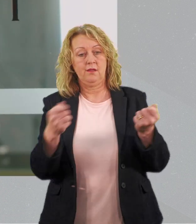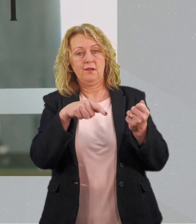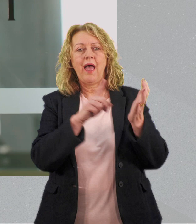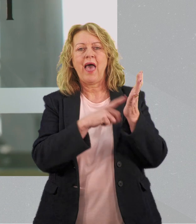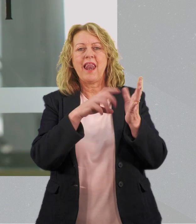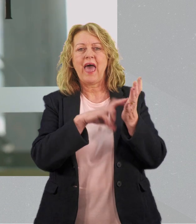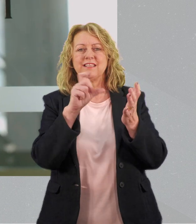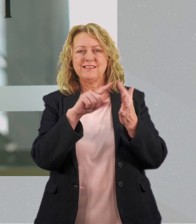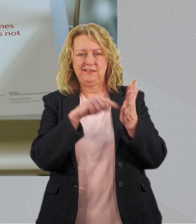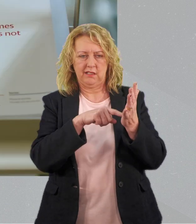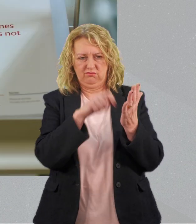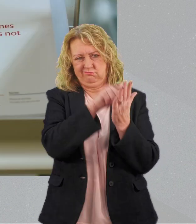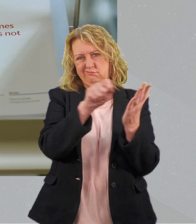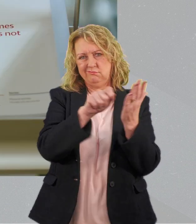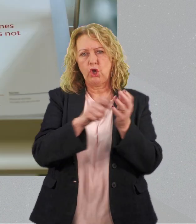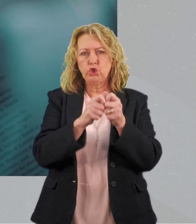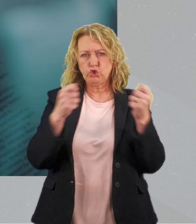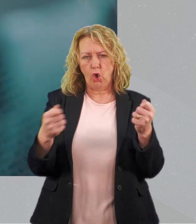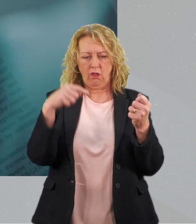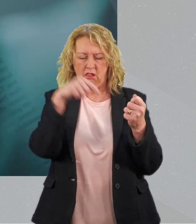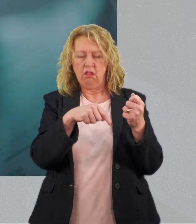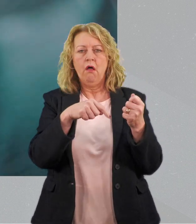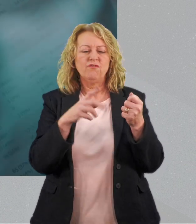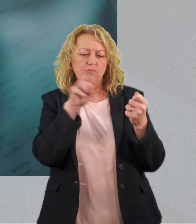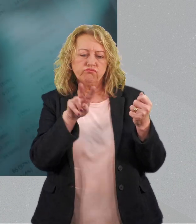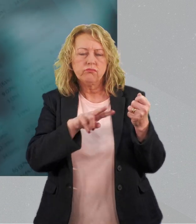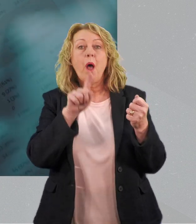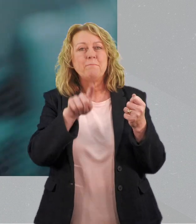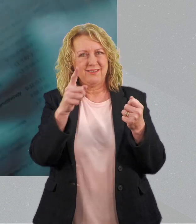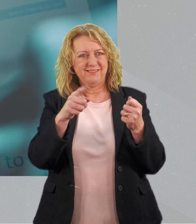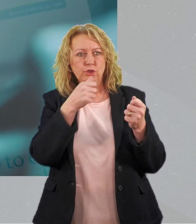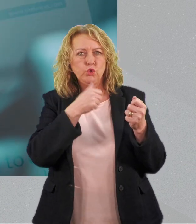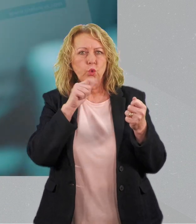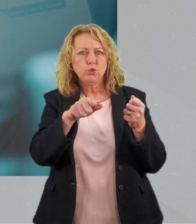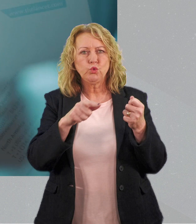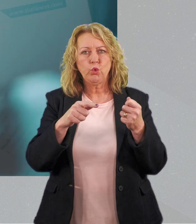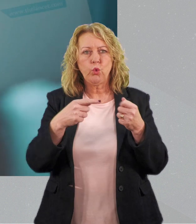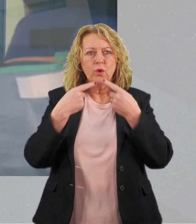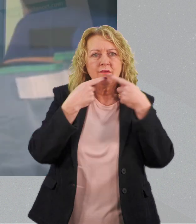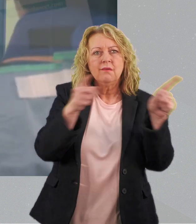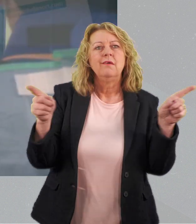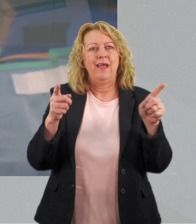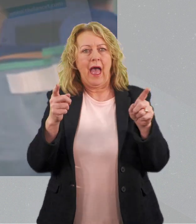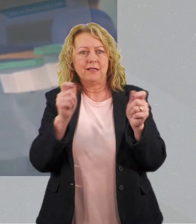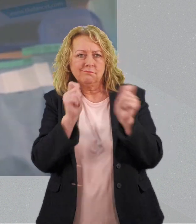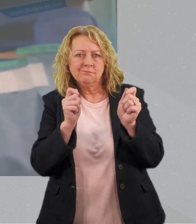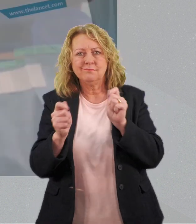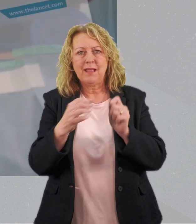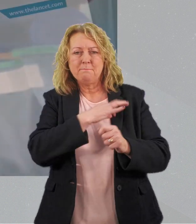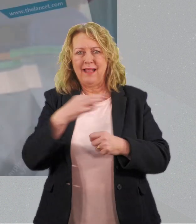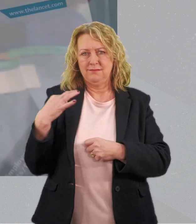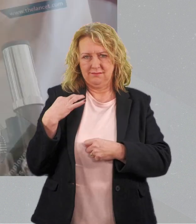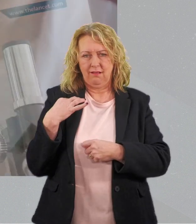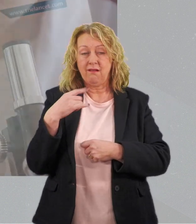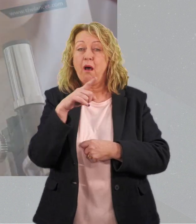The Lancet was founded as a journal, but it's also an idea to inform and to reform medicine. But the Lancet